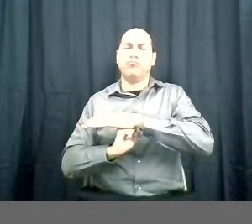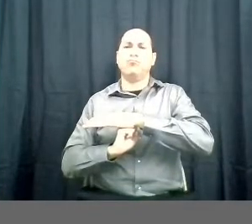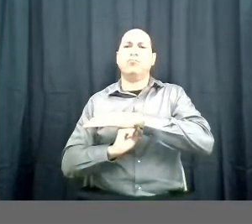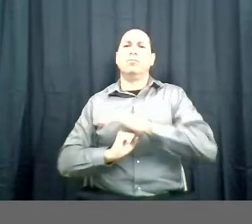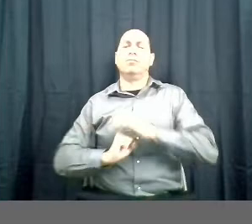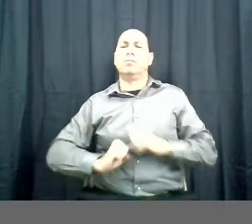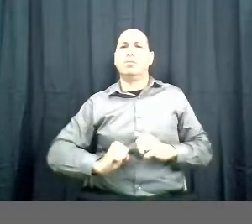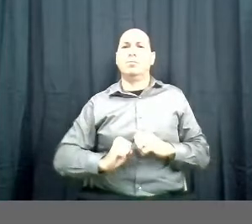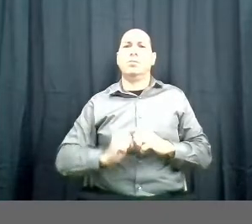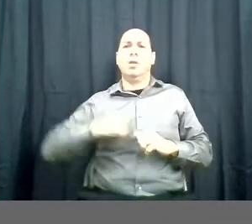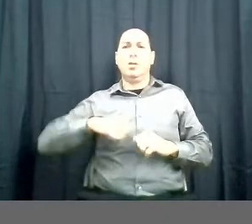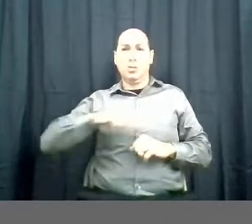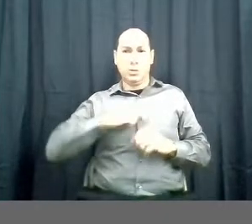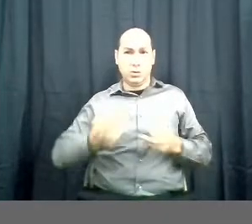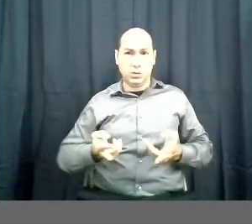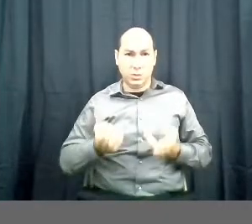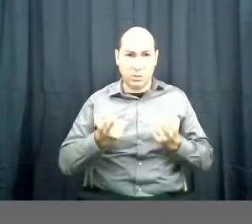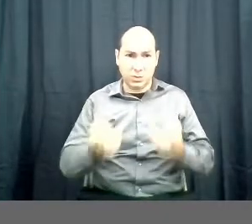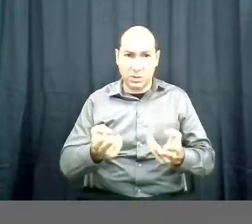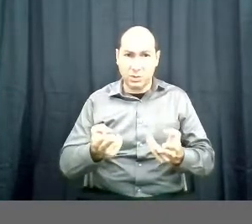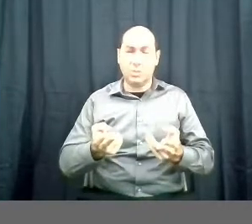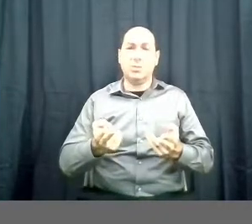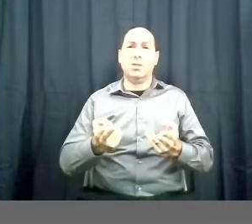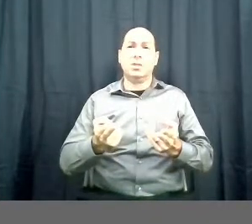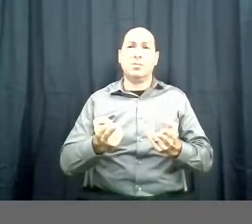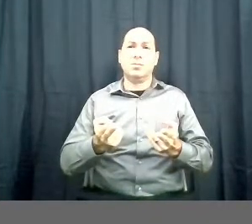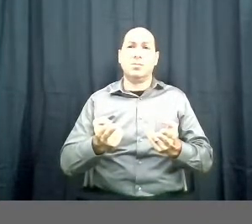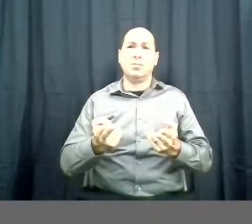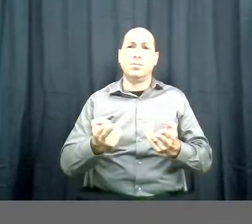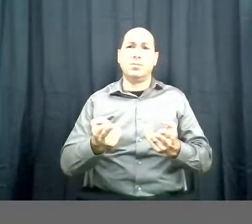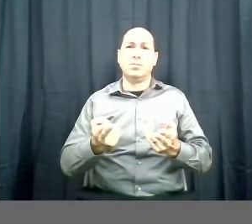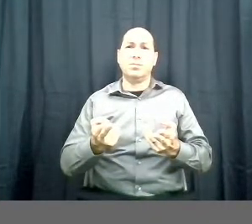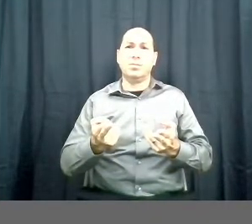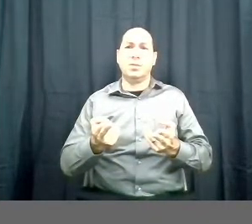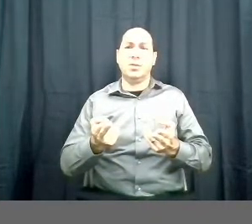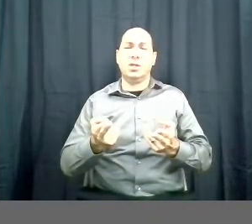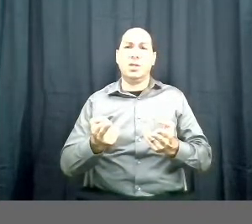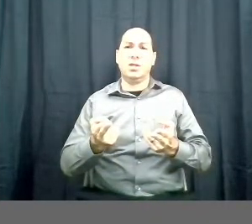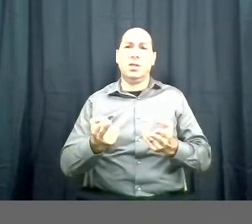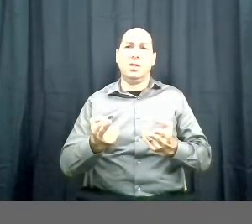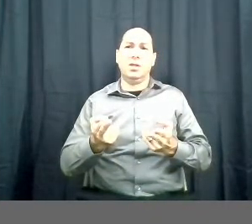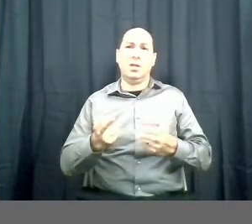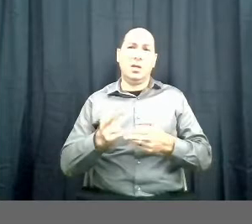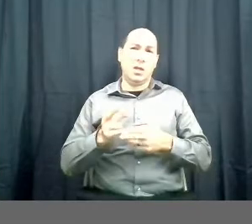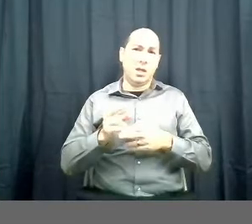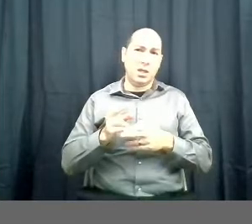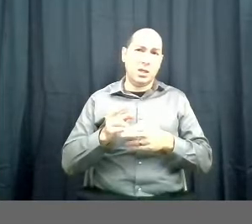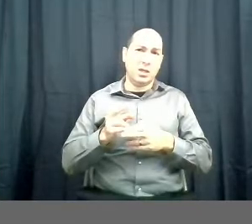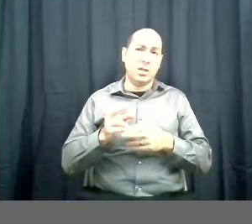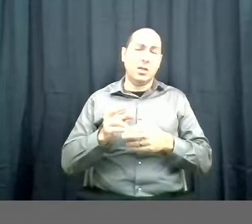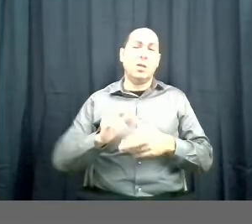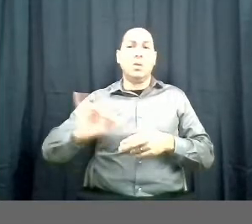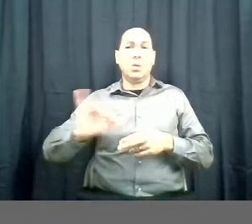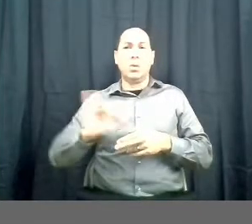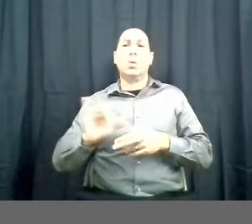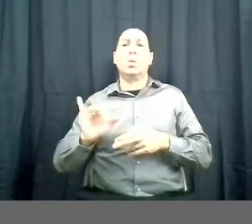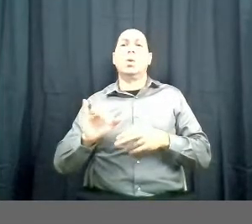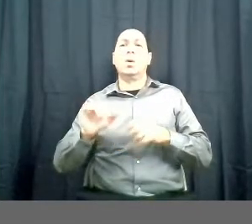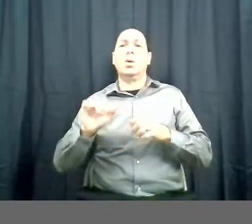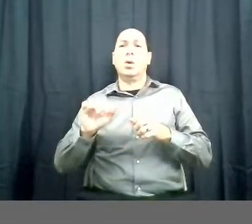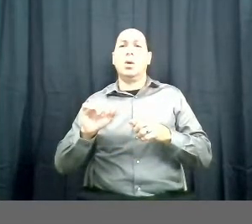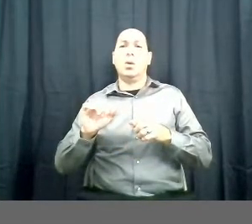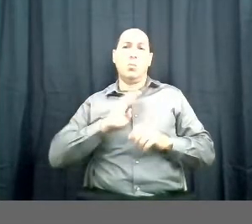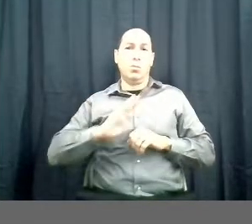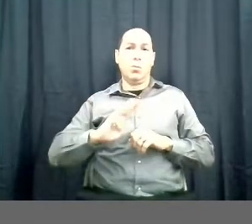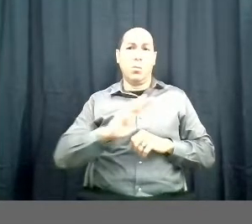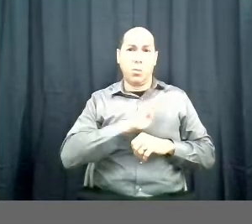We recommend, this resolution recommends that we engage, that the board engages